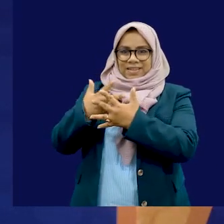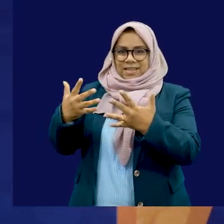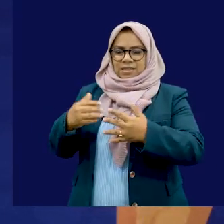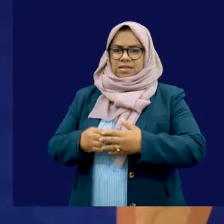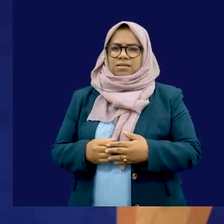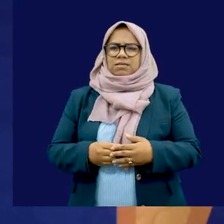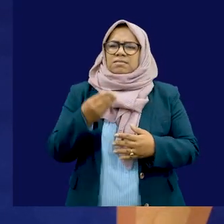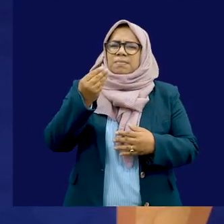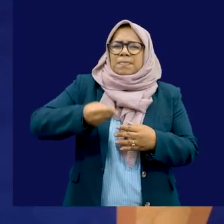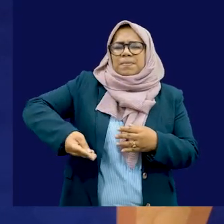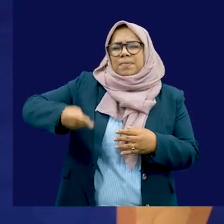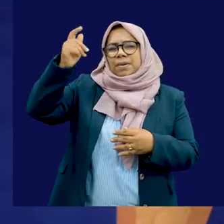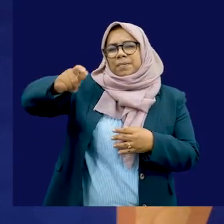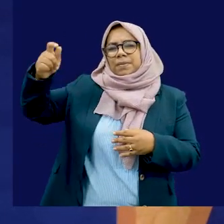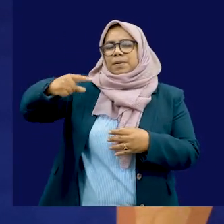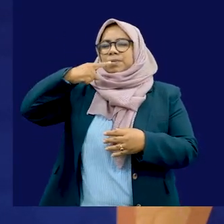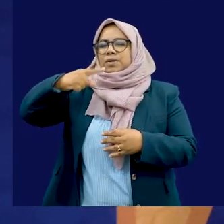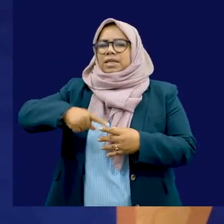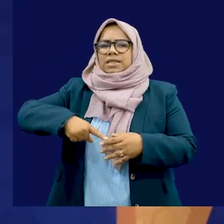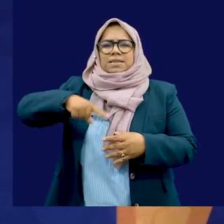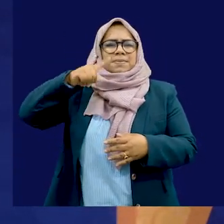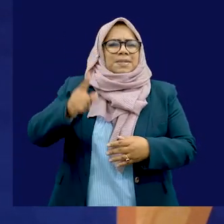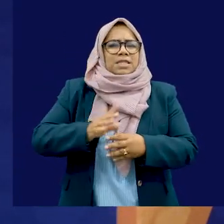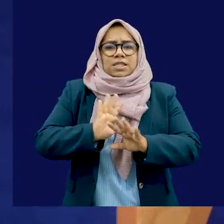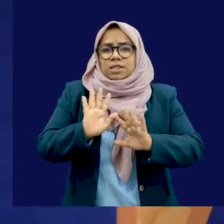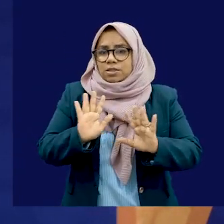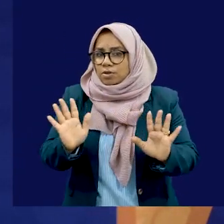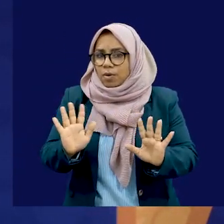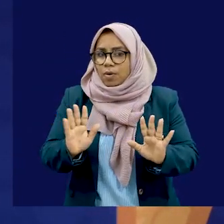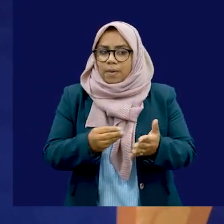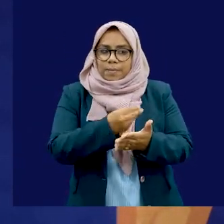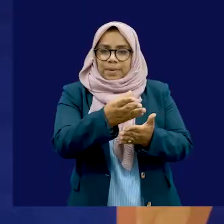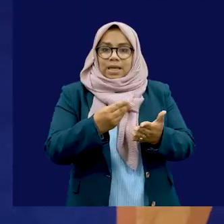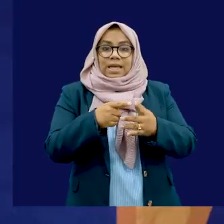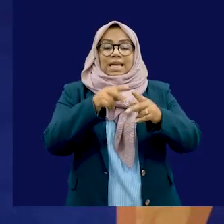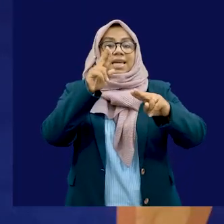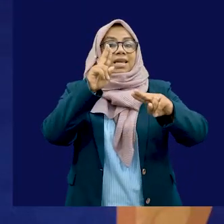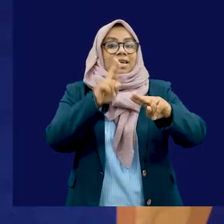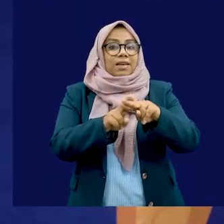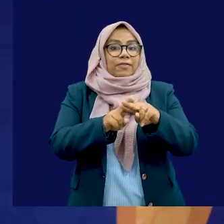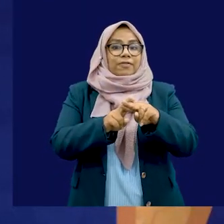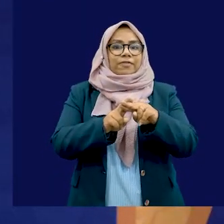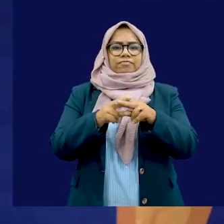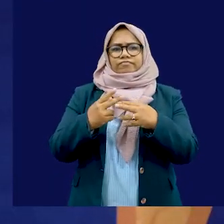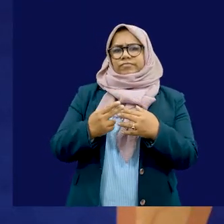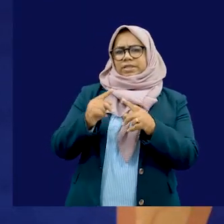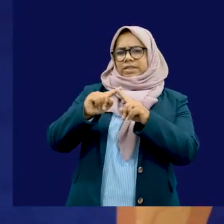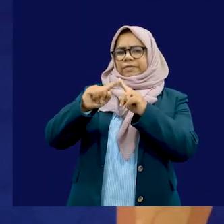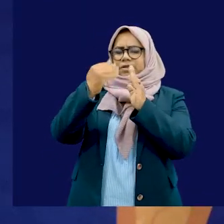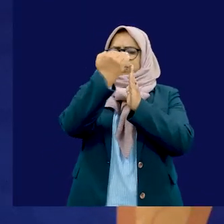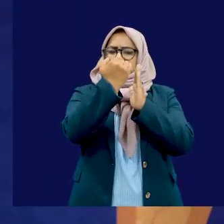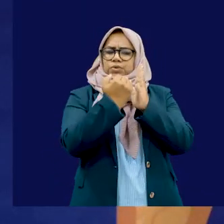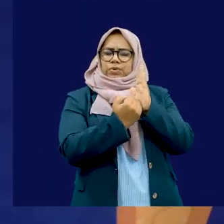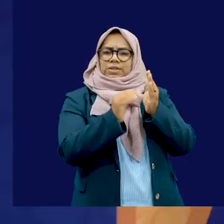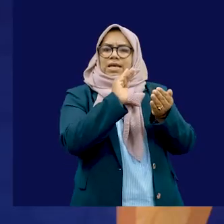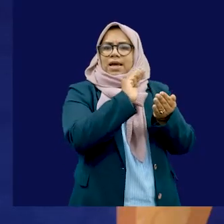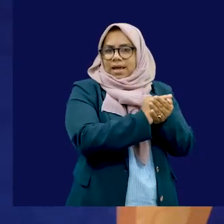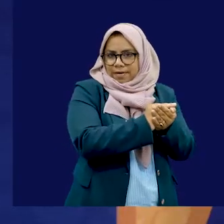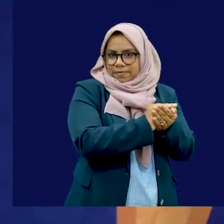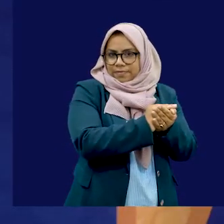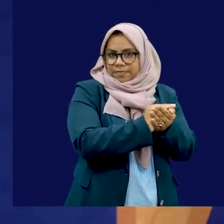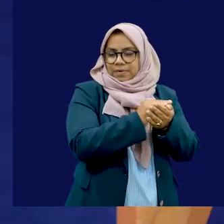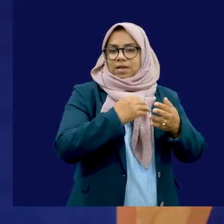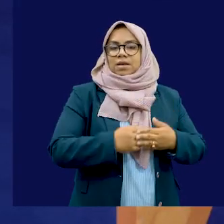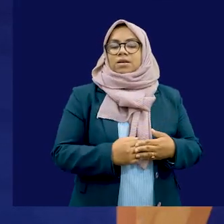zakat is not obligatory on jewelry used by women if certain conditions are met.